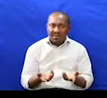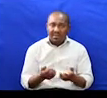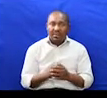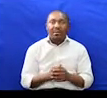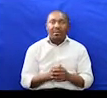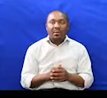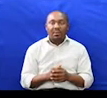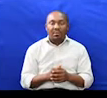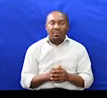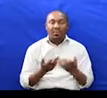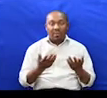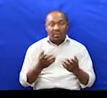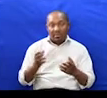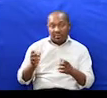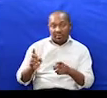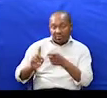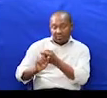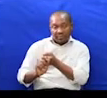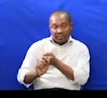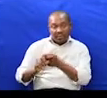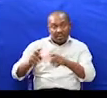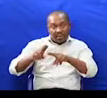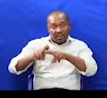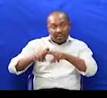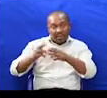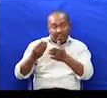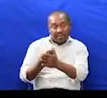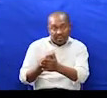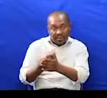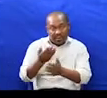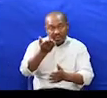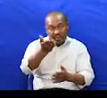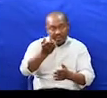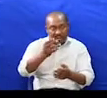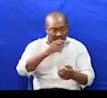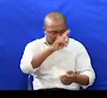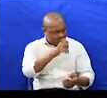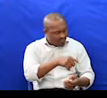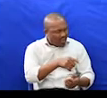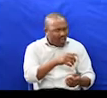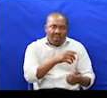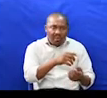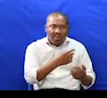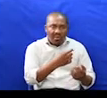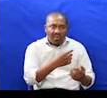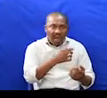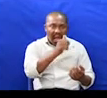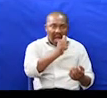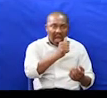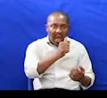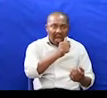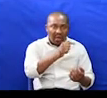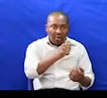Take your fellow and just sit together and ask about this question. What is atom? And then,